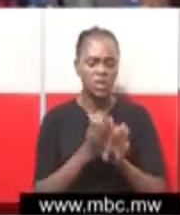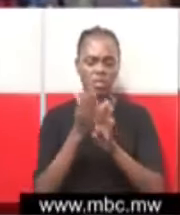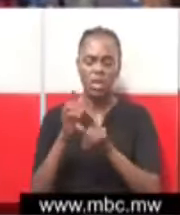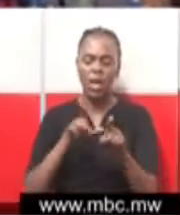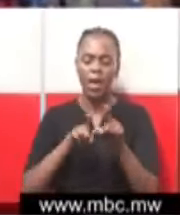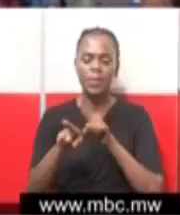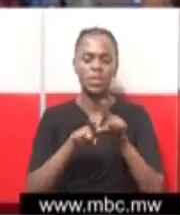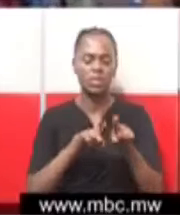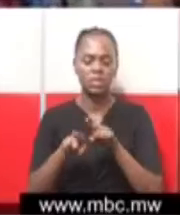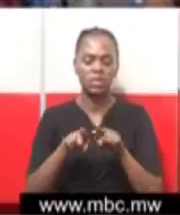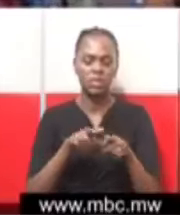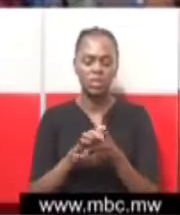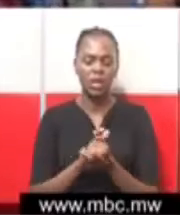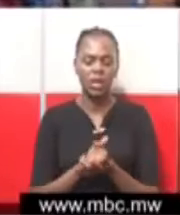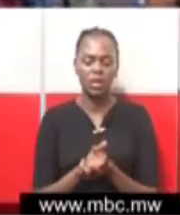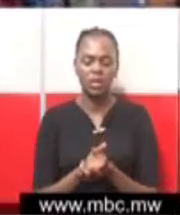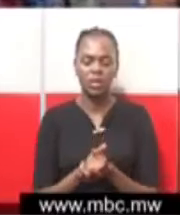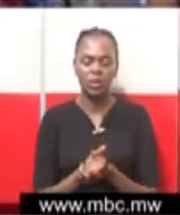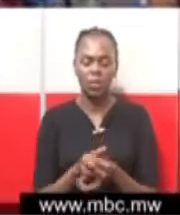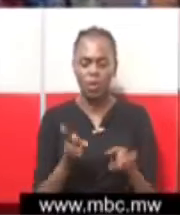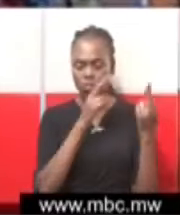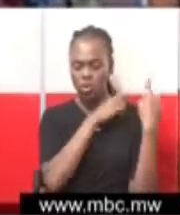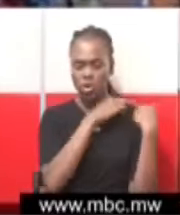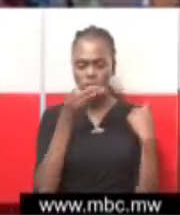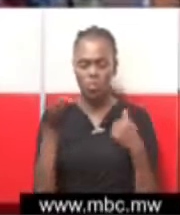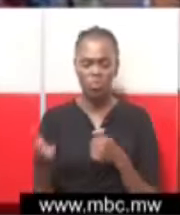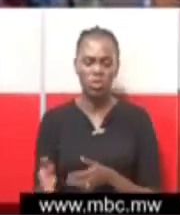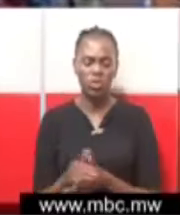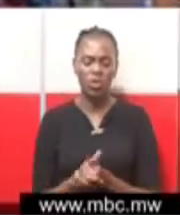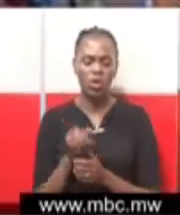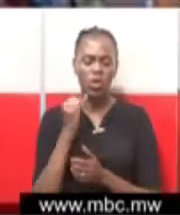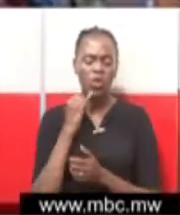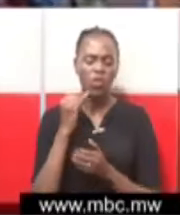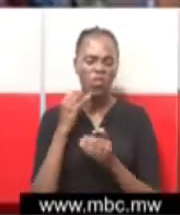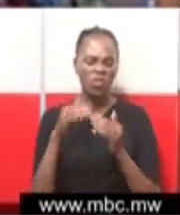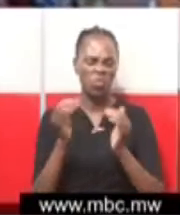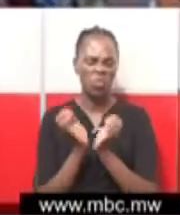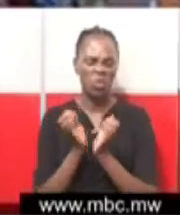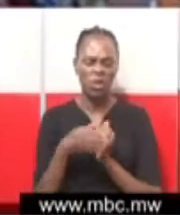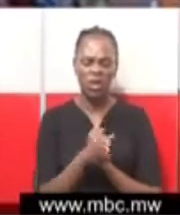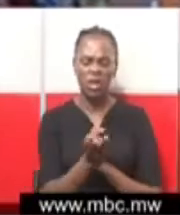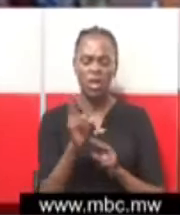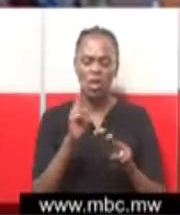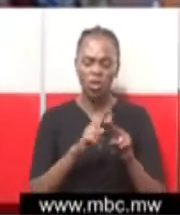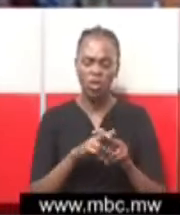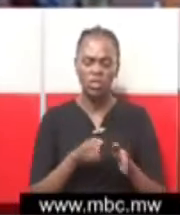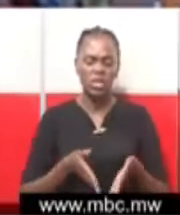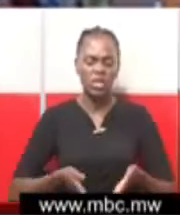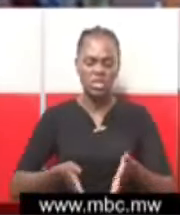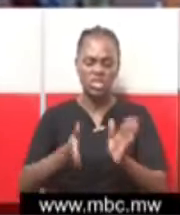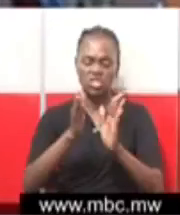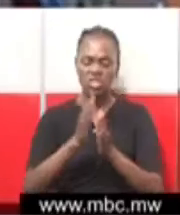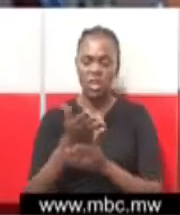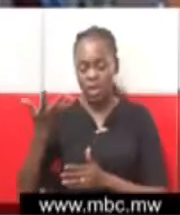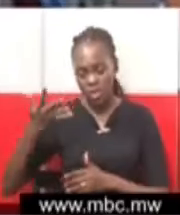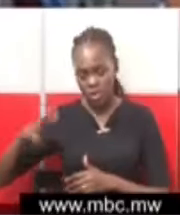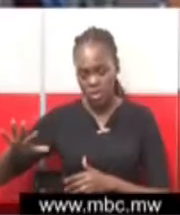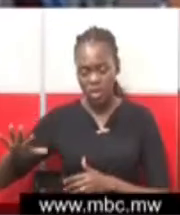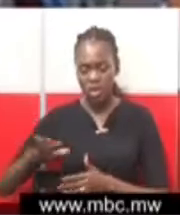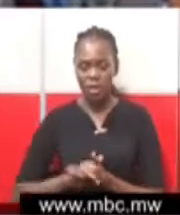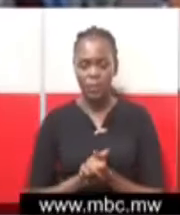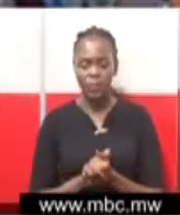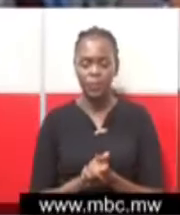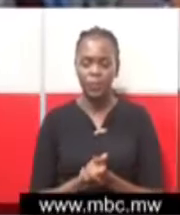for such positions. If anything, the party may just put in place certain mechanisms which